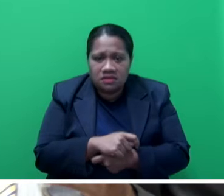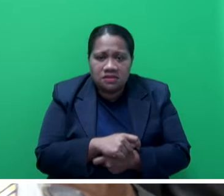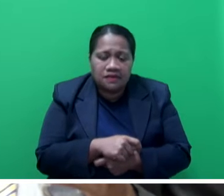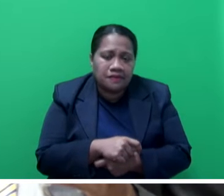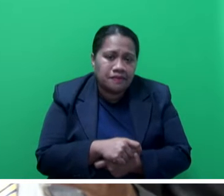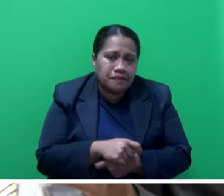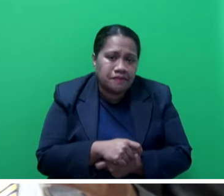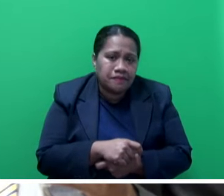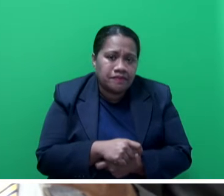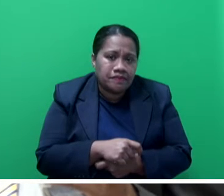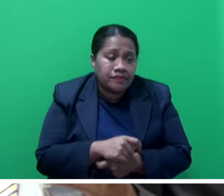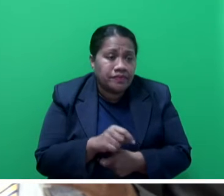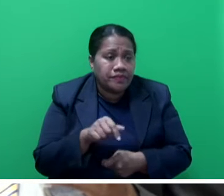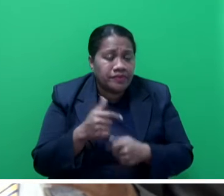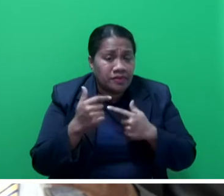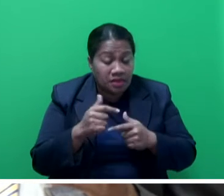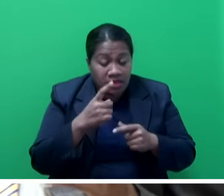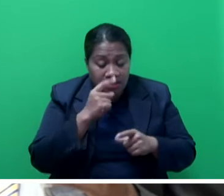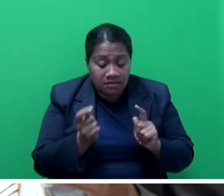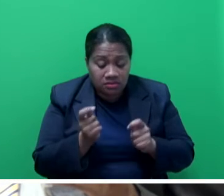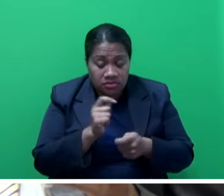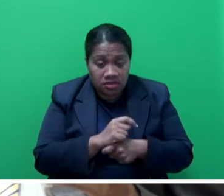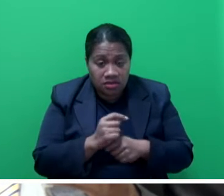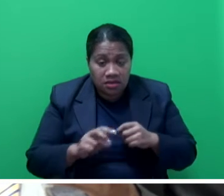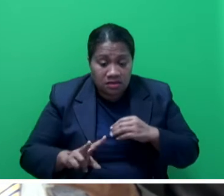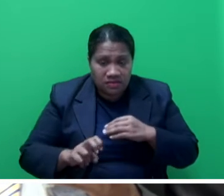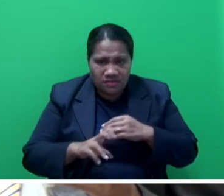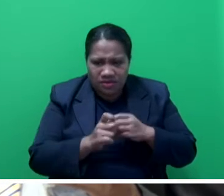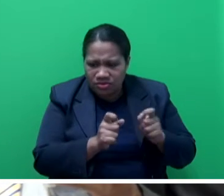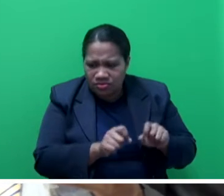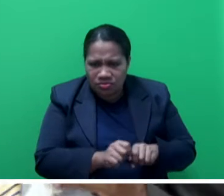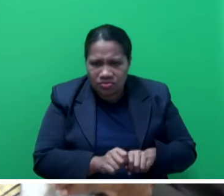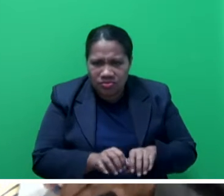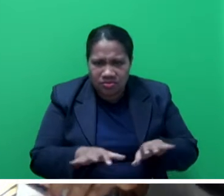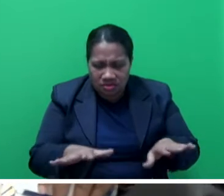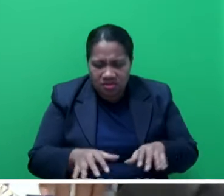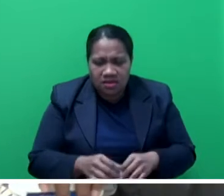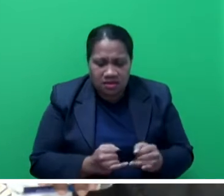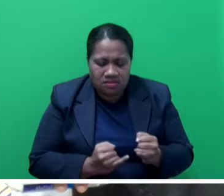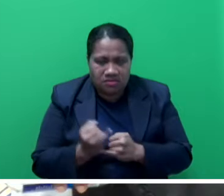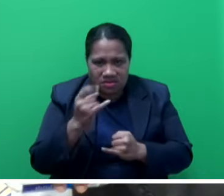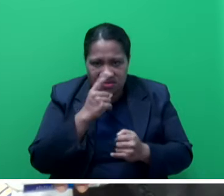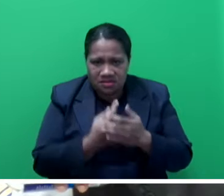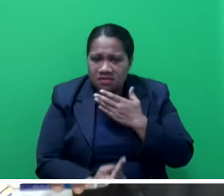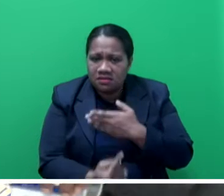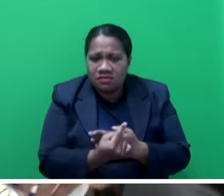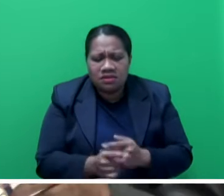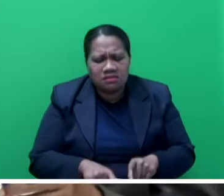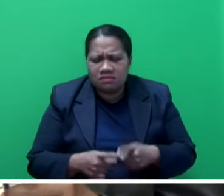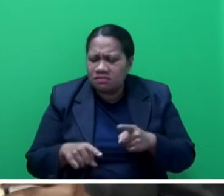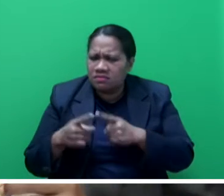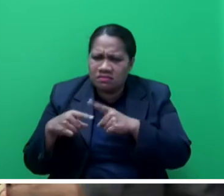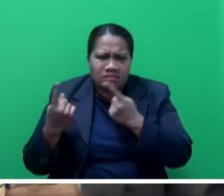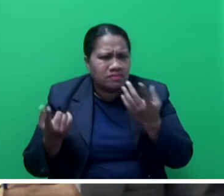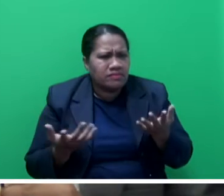as a result of the mutation, it may change the virus transmission rate and its severity. There are many variants of